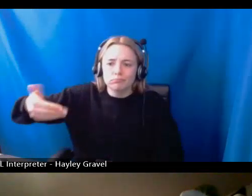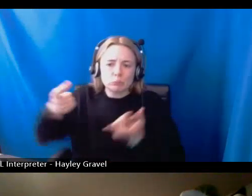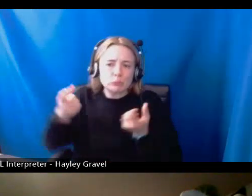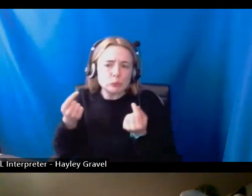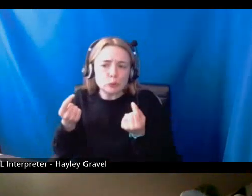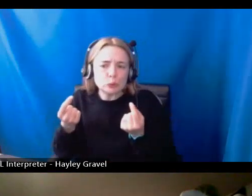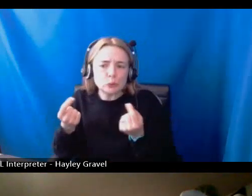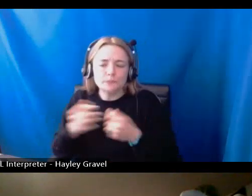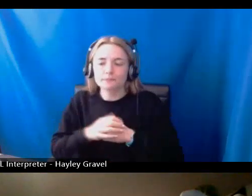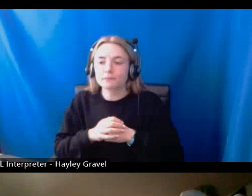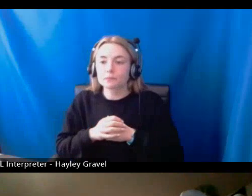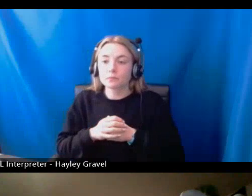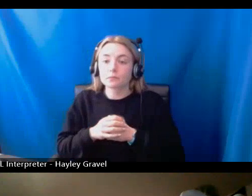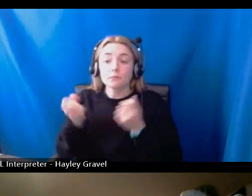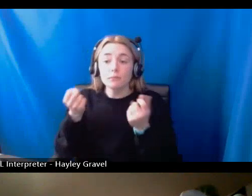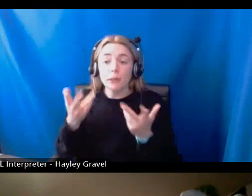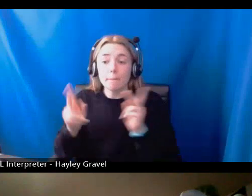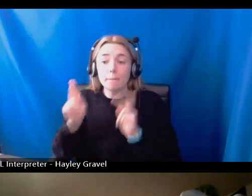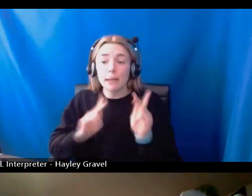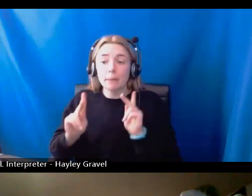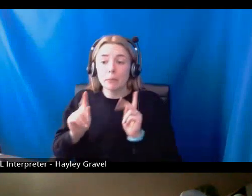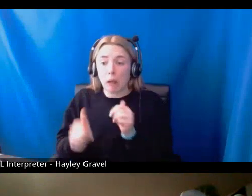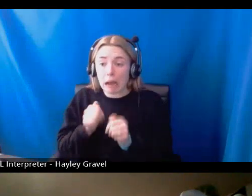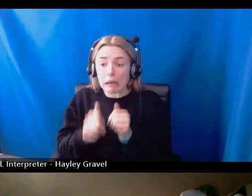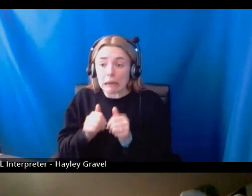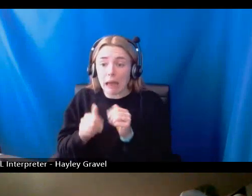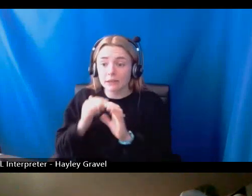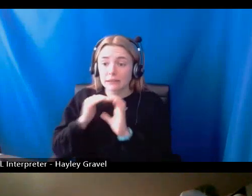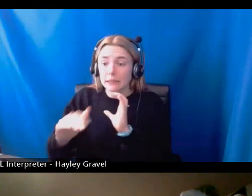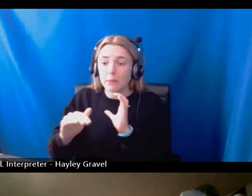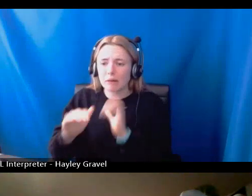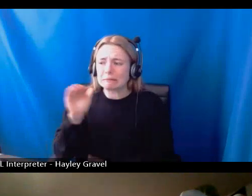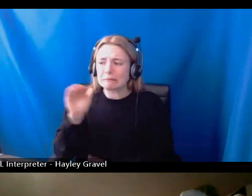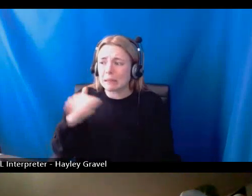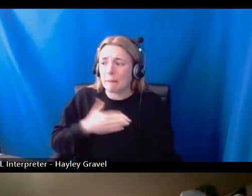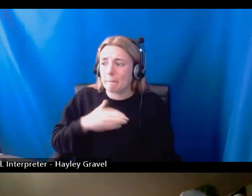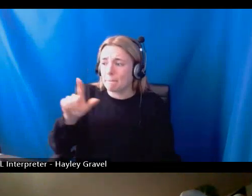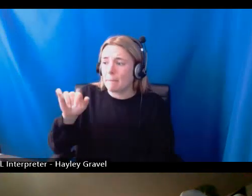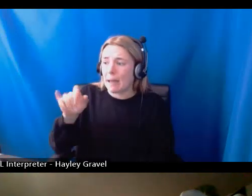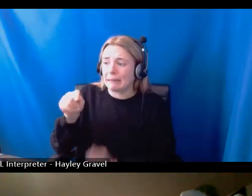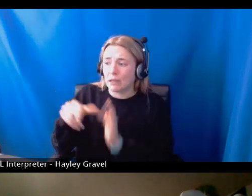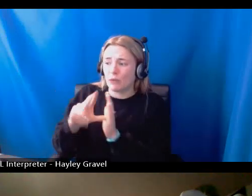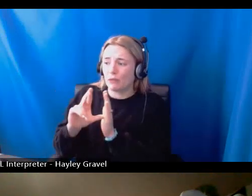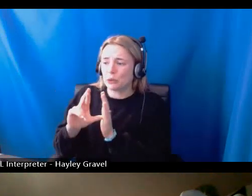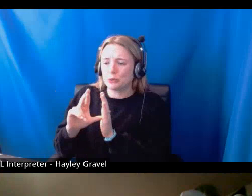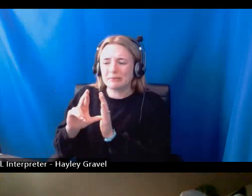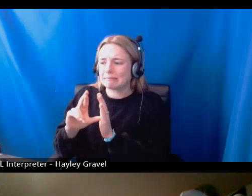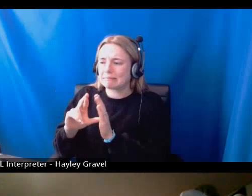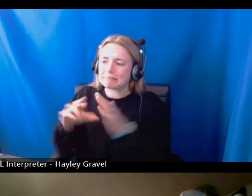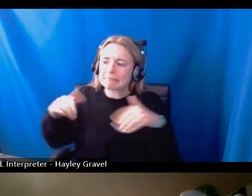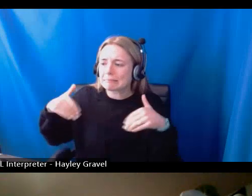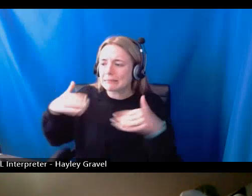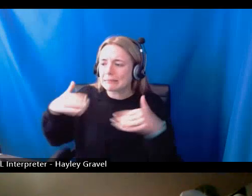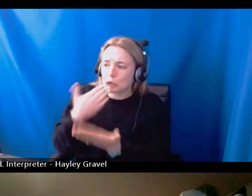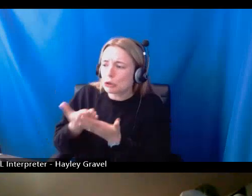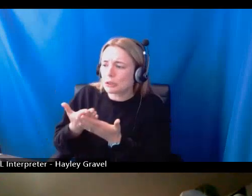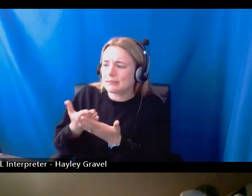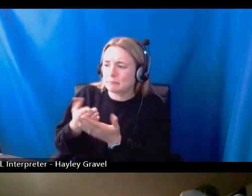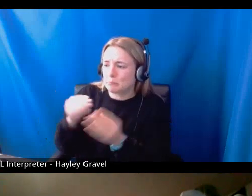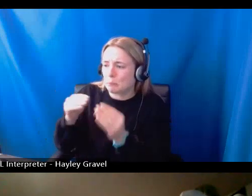Many of you sent me emails and text messages and said, you know what, my lit review is not where it needs to be. That's okay. That's